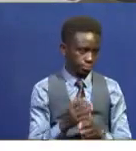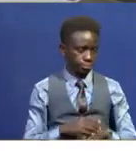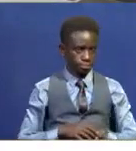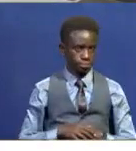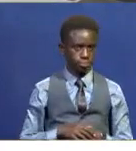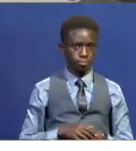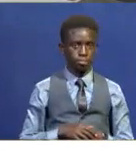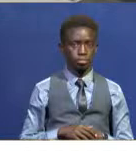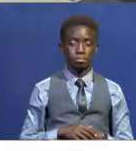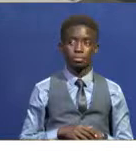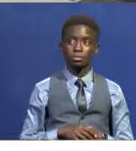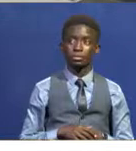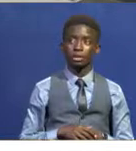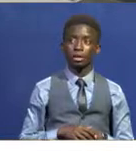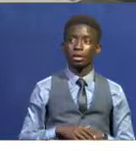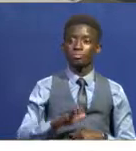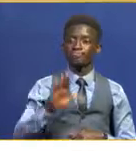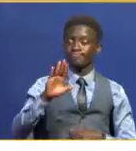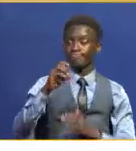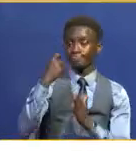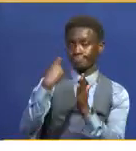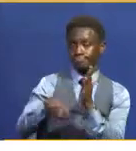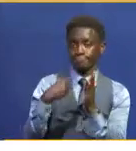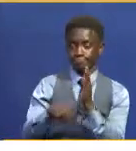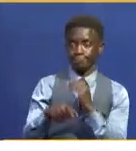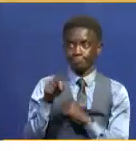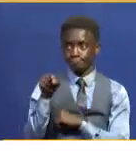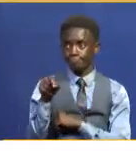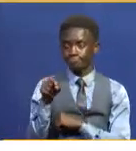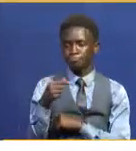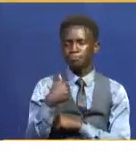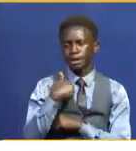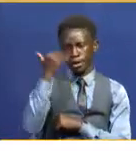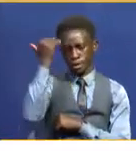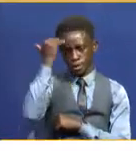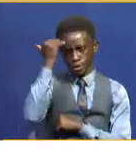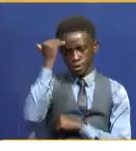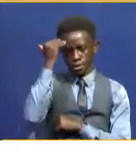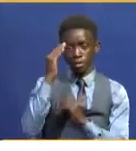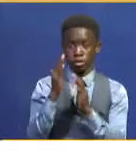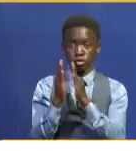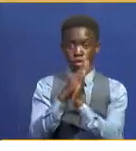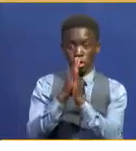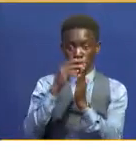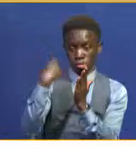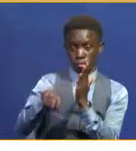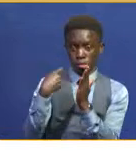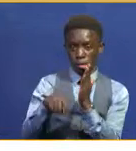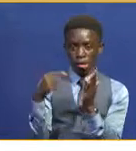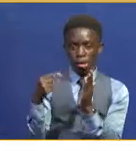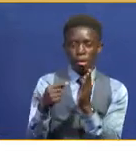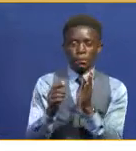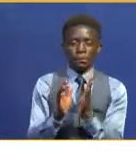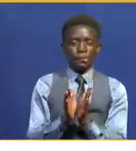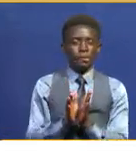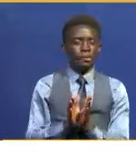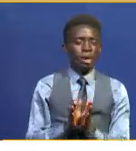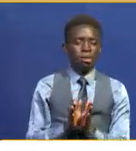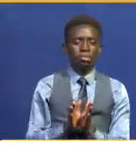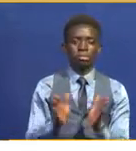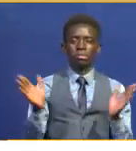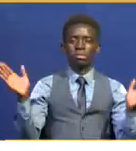So in terms of tax implications, I know generally it's widely